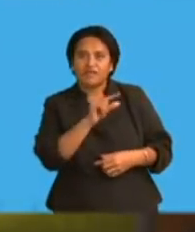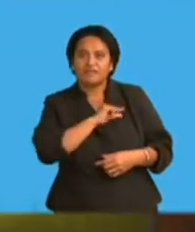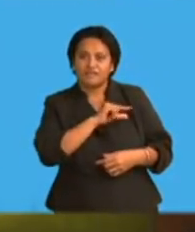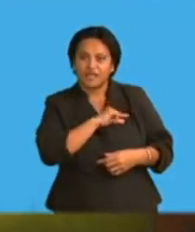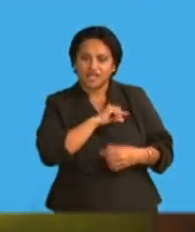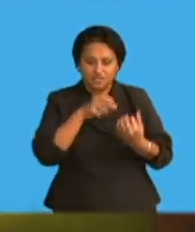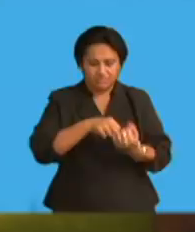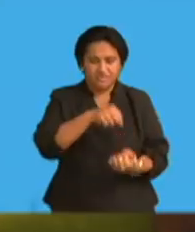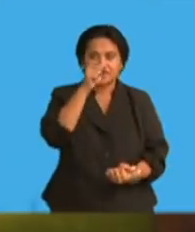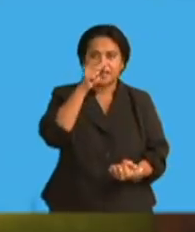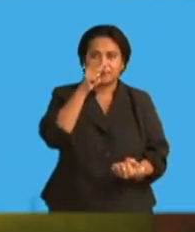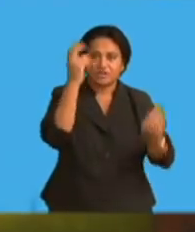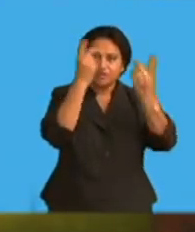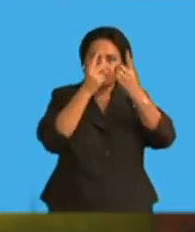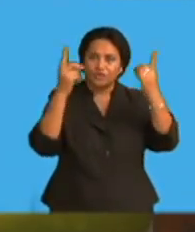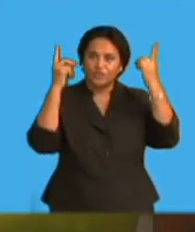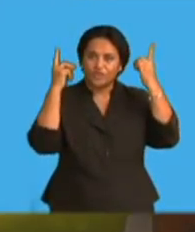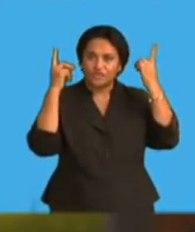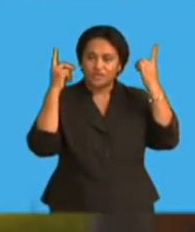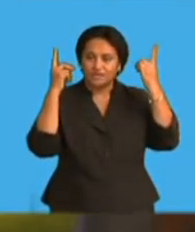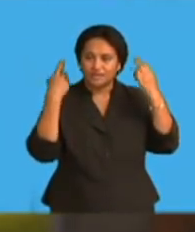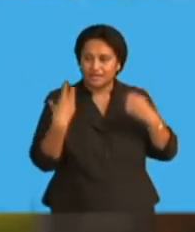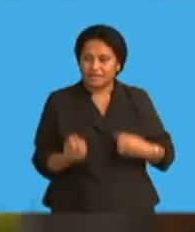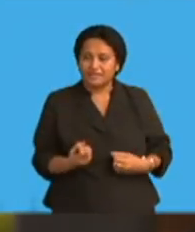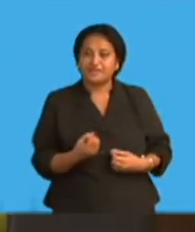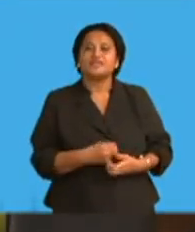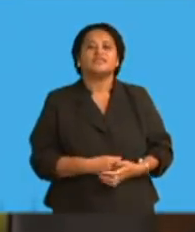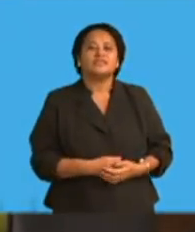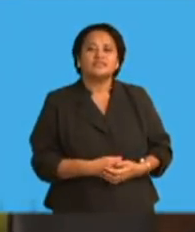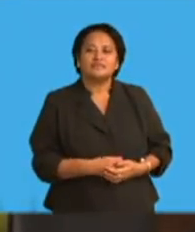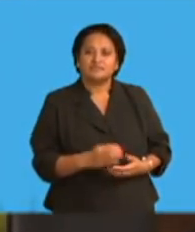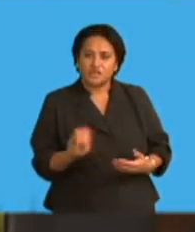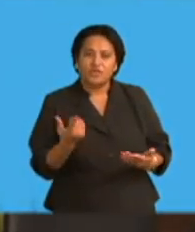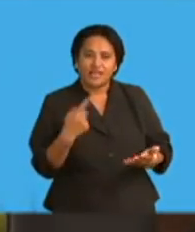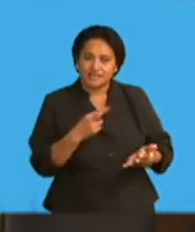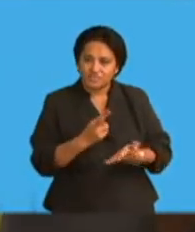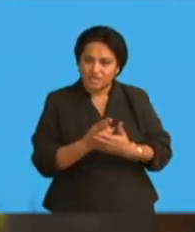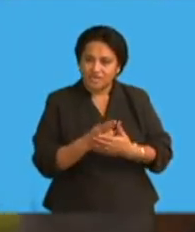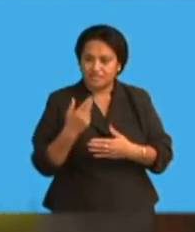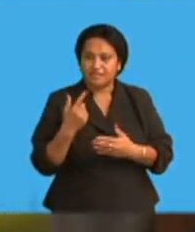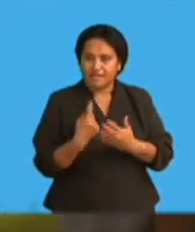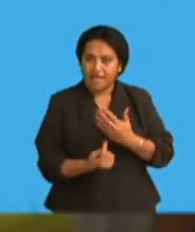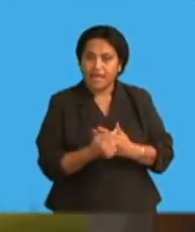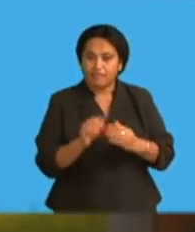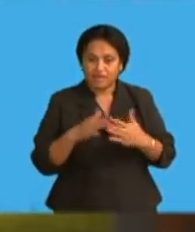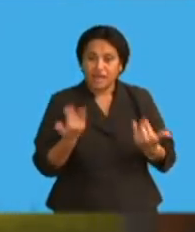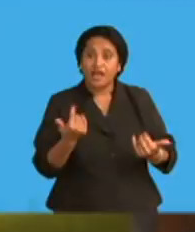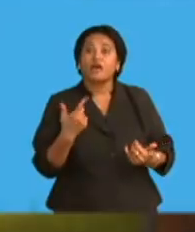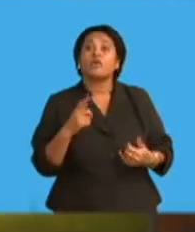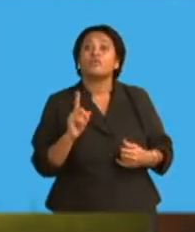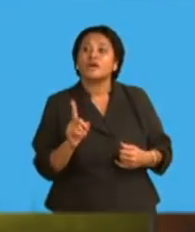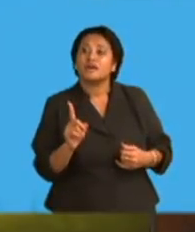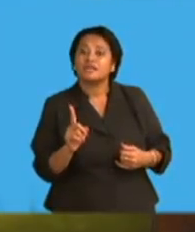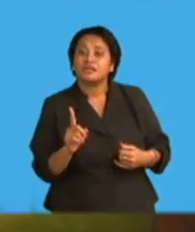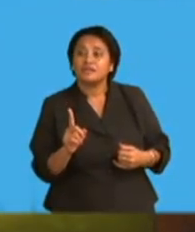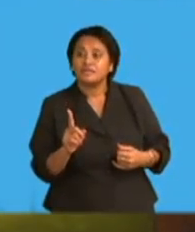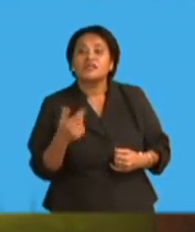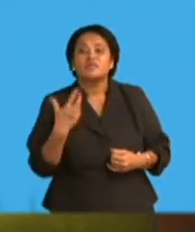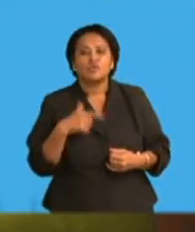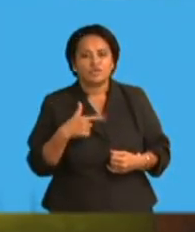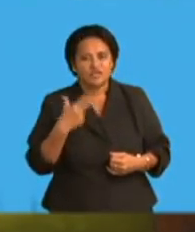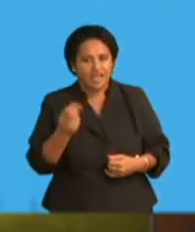better. The reality of the country is that people will always get jobs on merit. Honorable Uniwanga has very eloquently stated